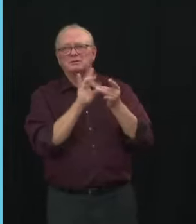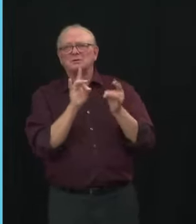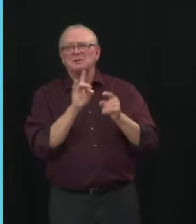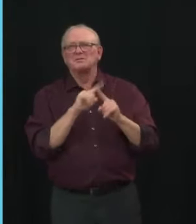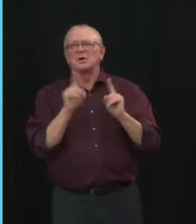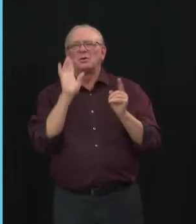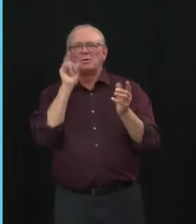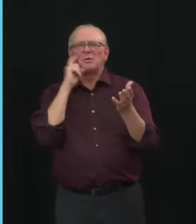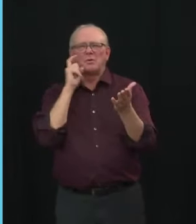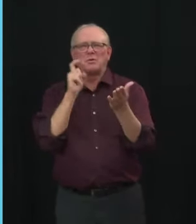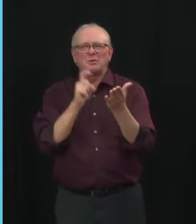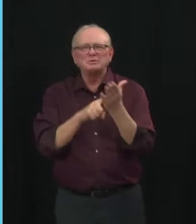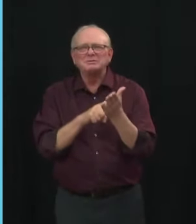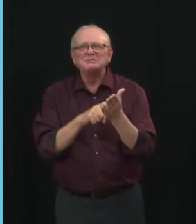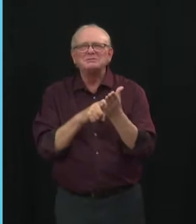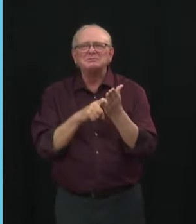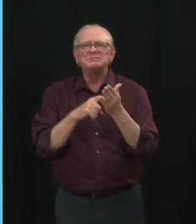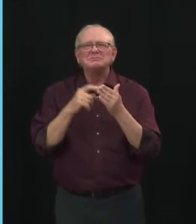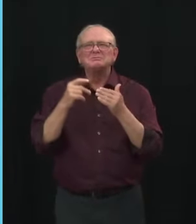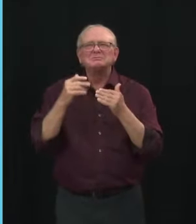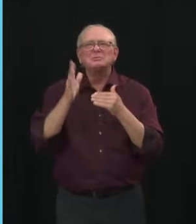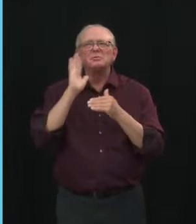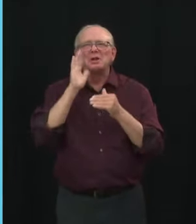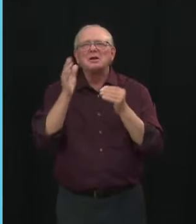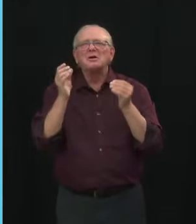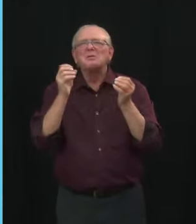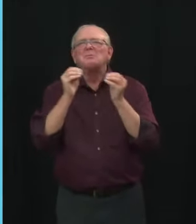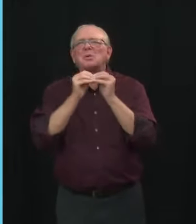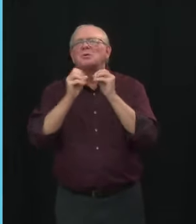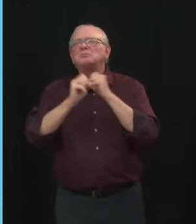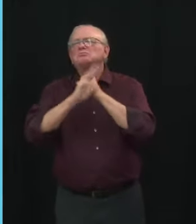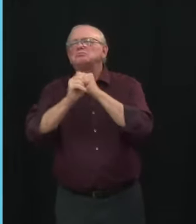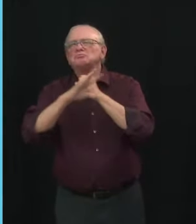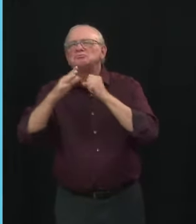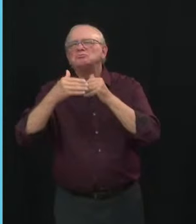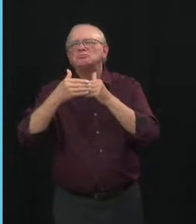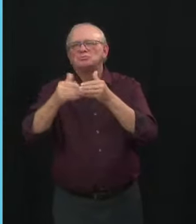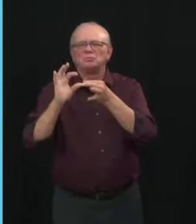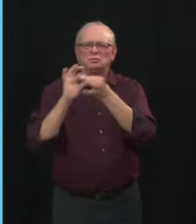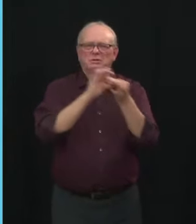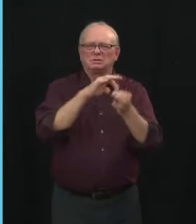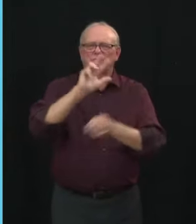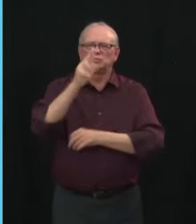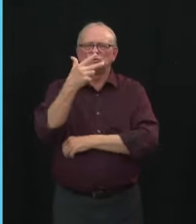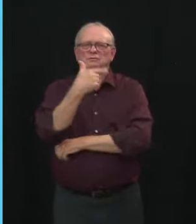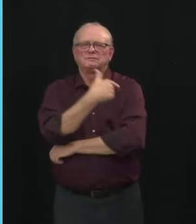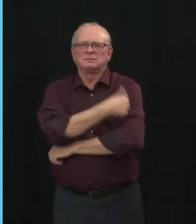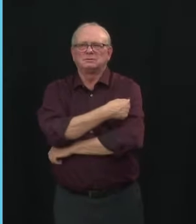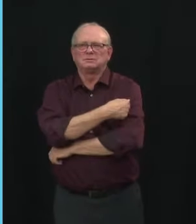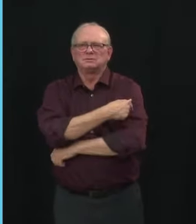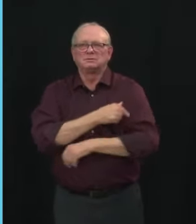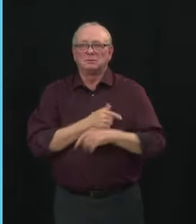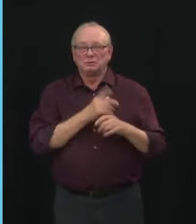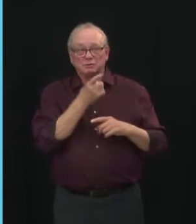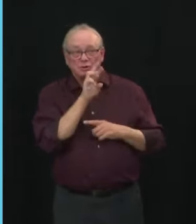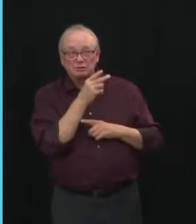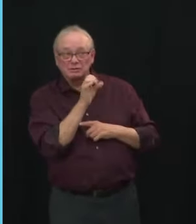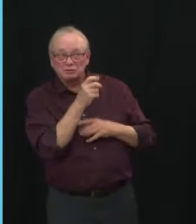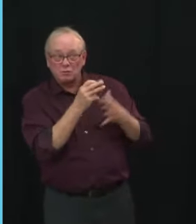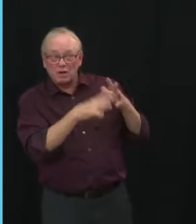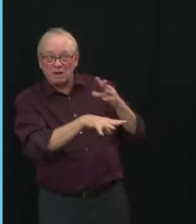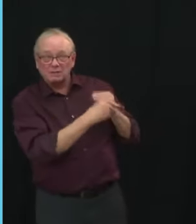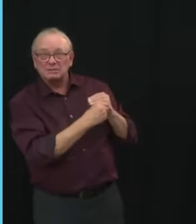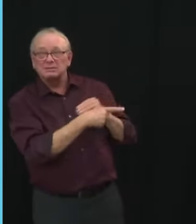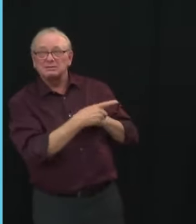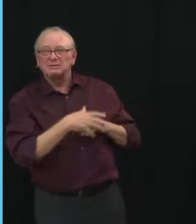weeks. And Dr. Hinshaw, if you want to comment any further on that. I would just, again, emphasize the importance of that third